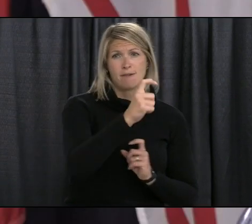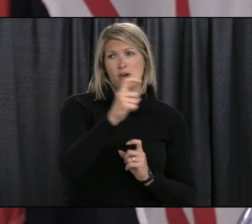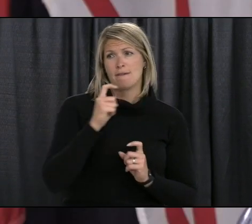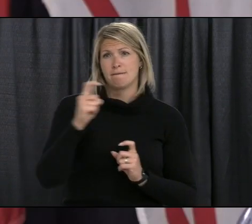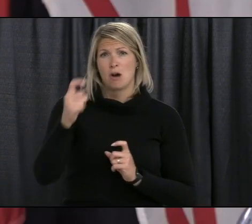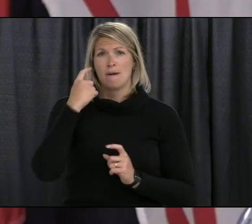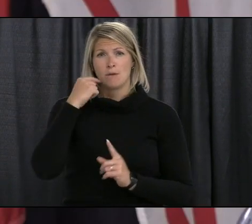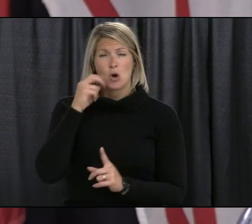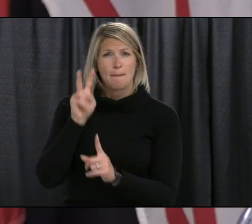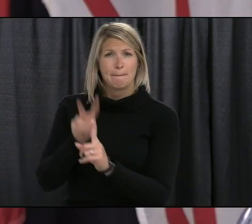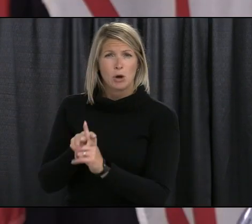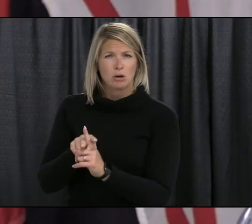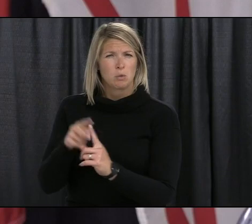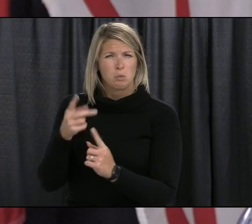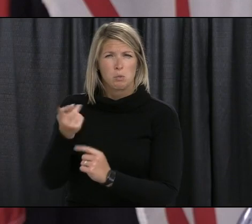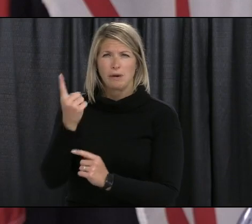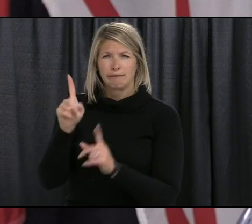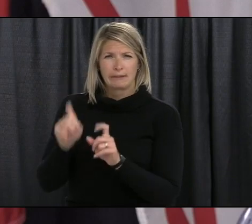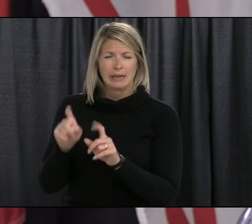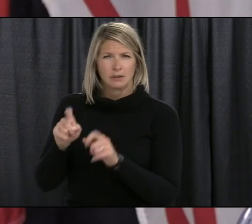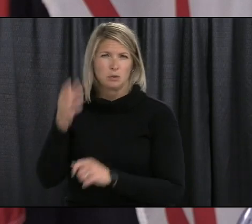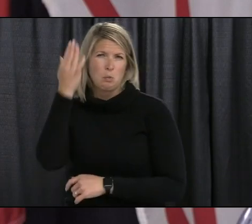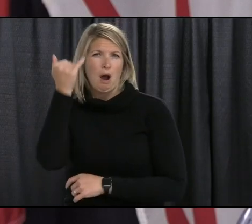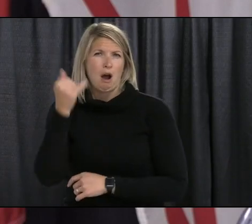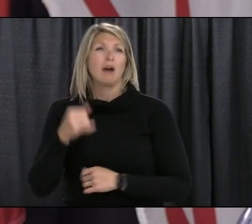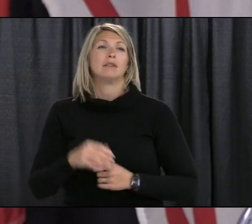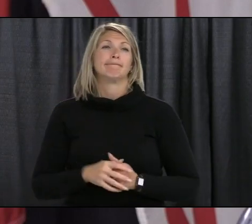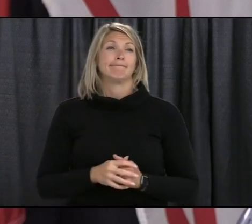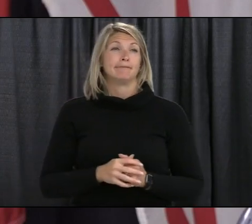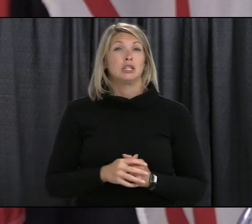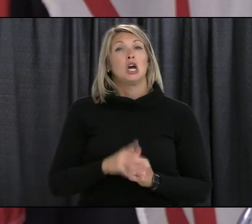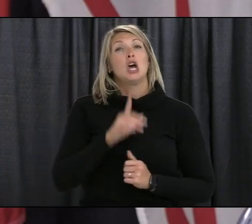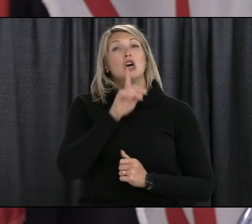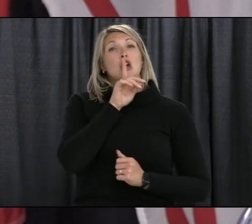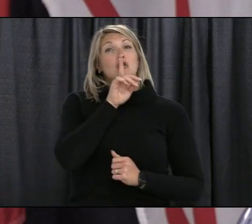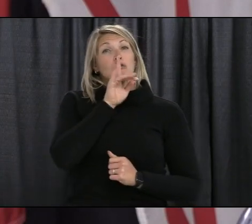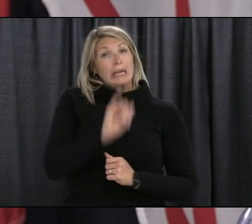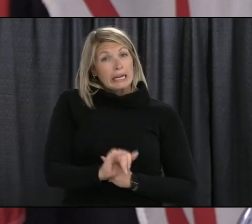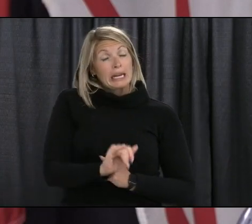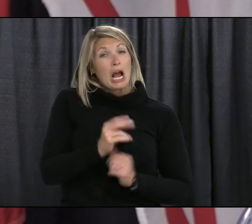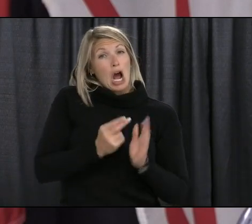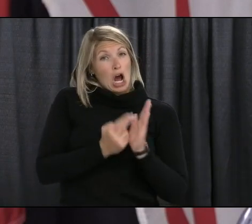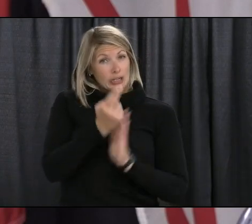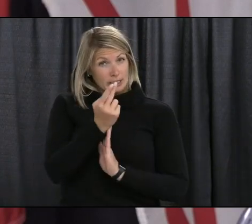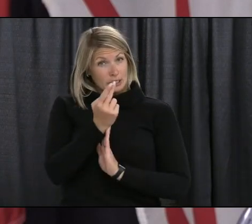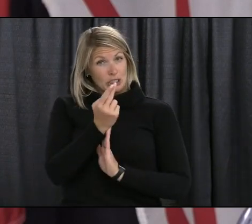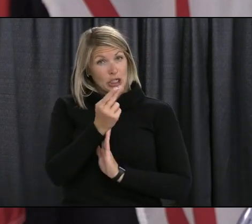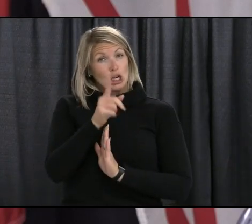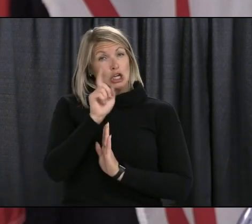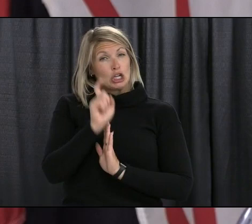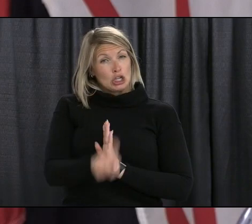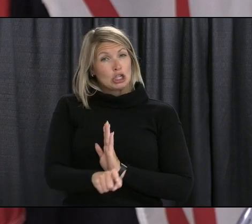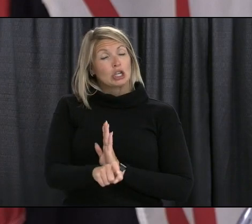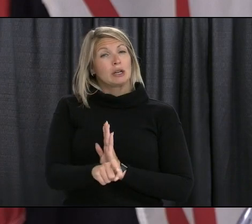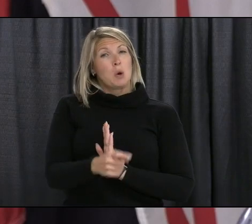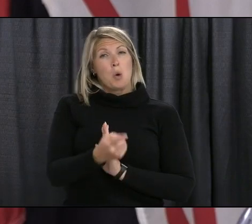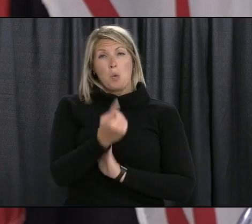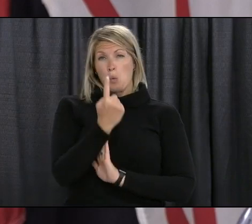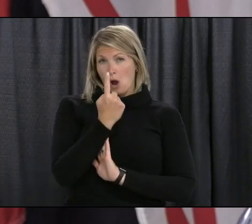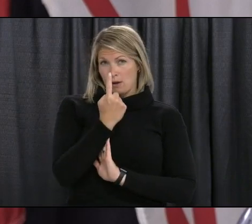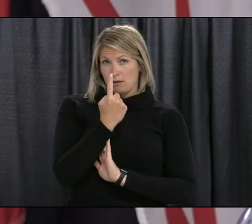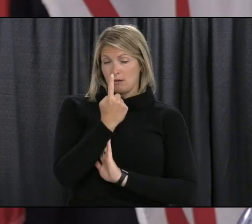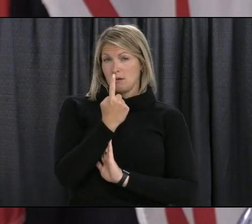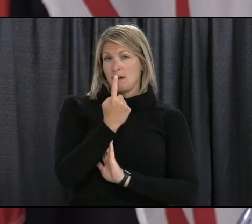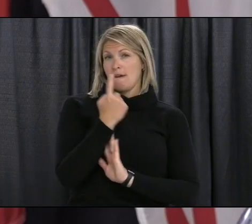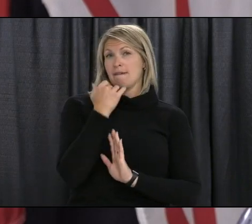The process is that it should really take only 2 phone calls. That's what we're working to. One to 811